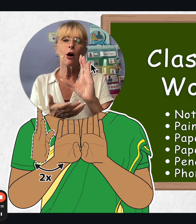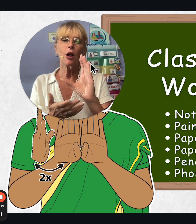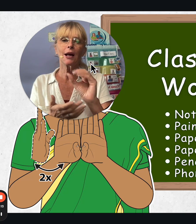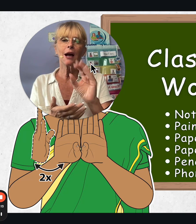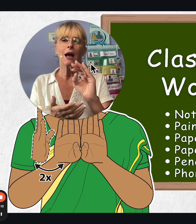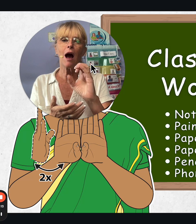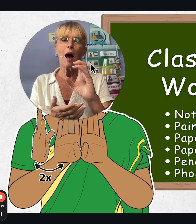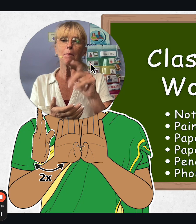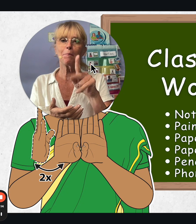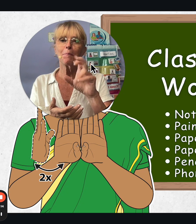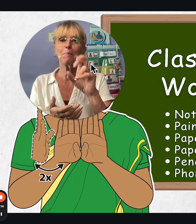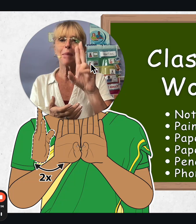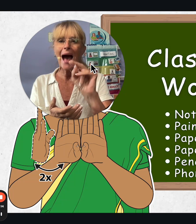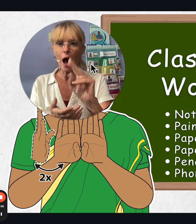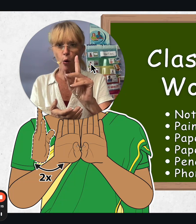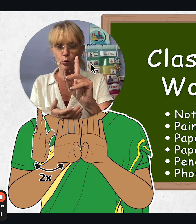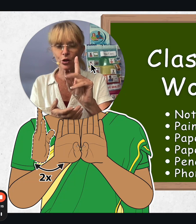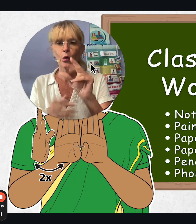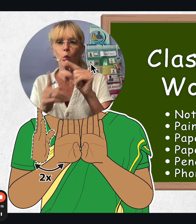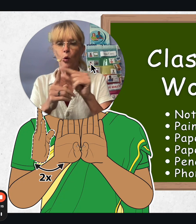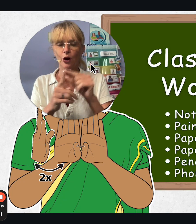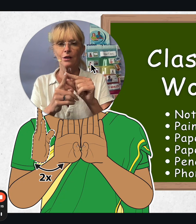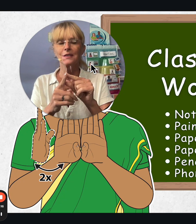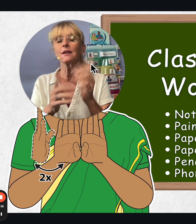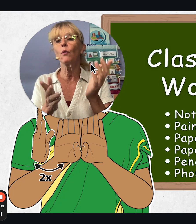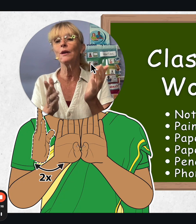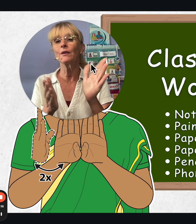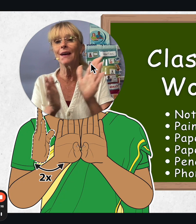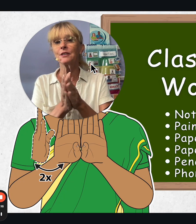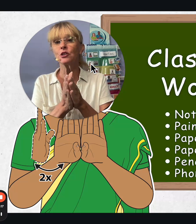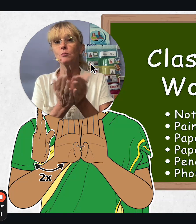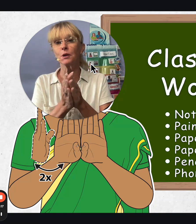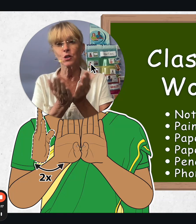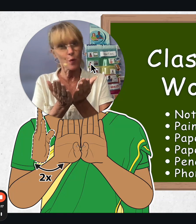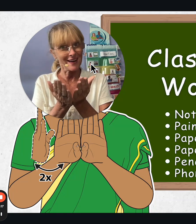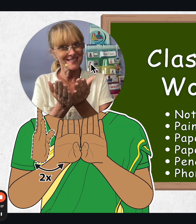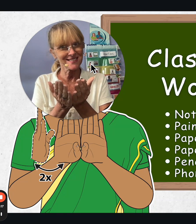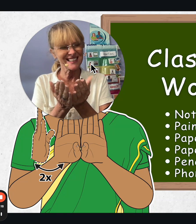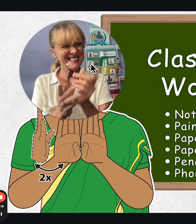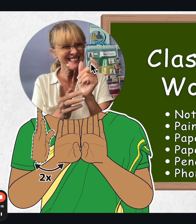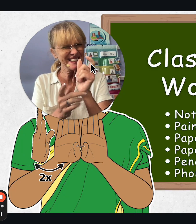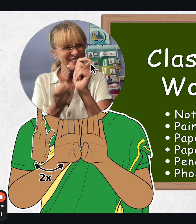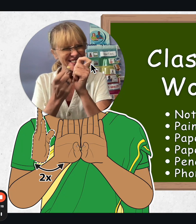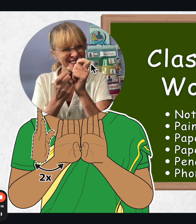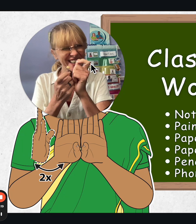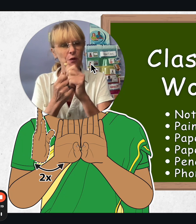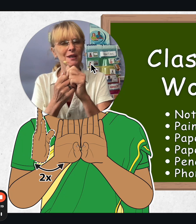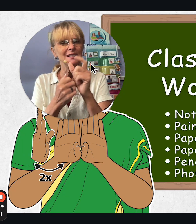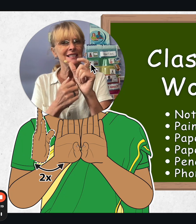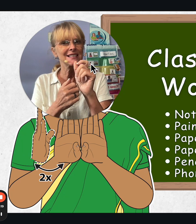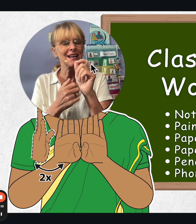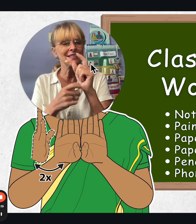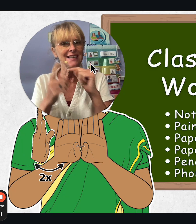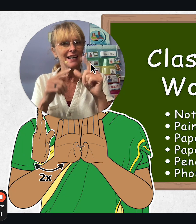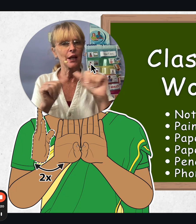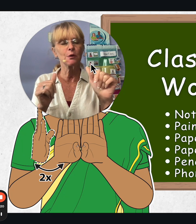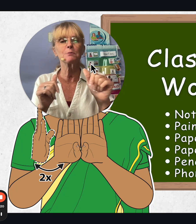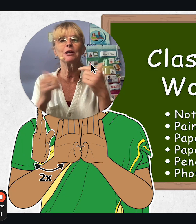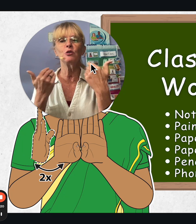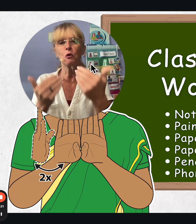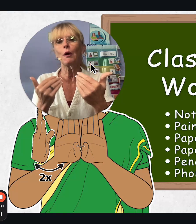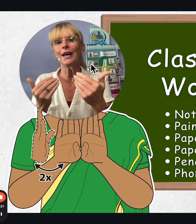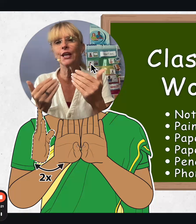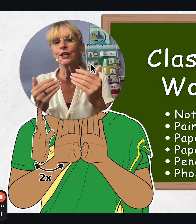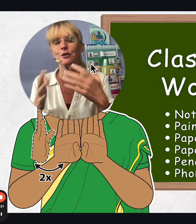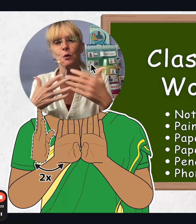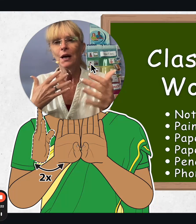what we call a compound word. So we don't have to do book twice. It gets a little tricky with sign language, but